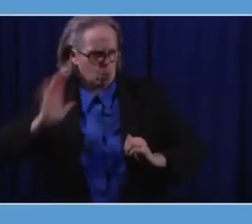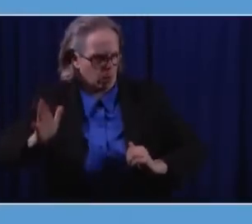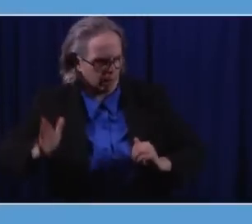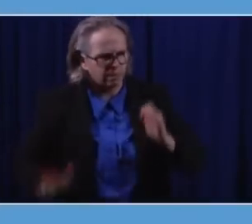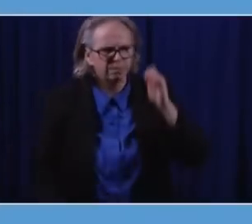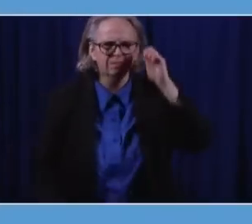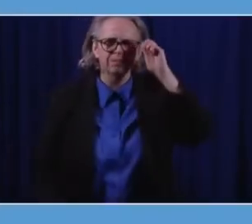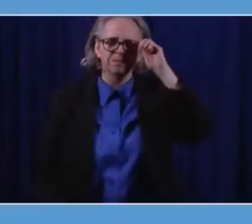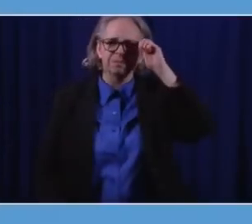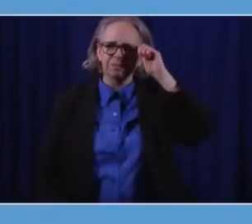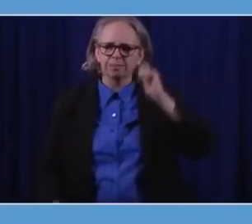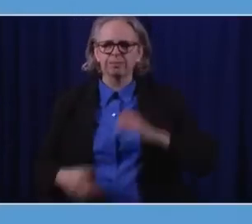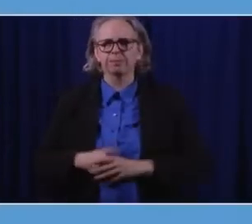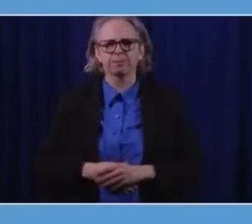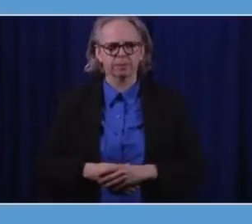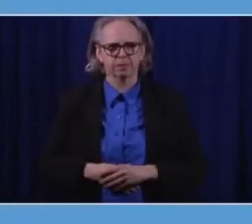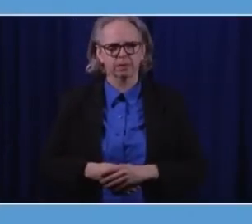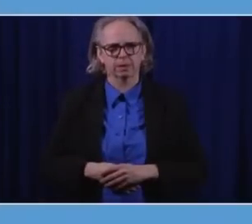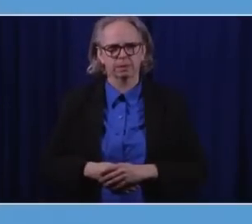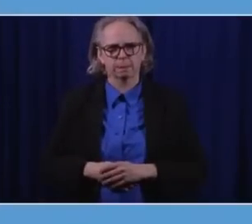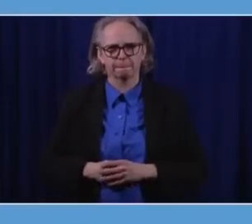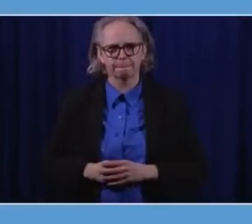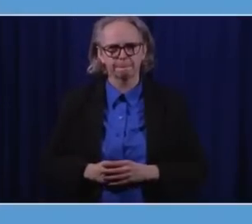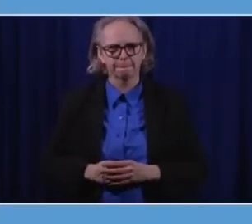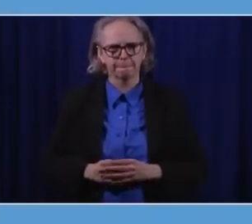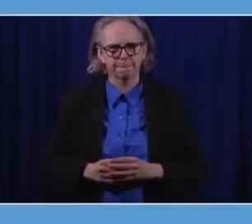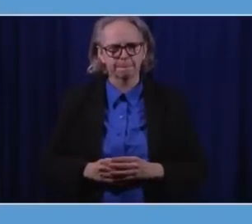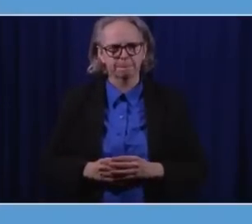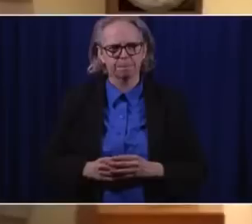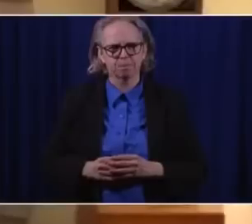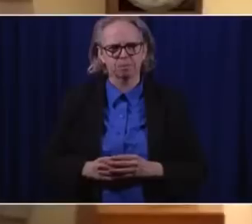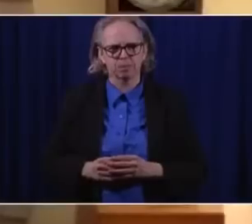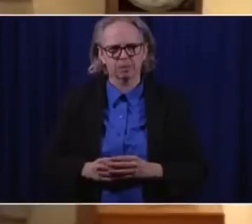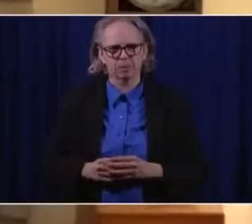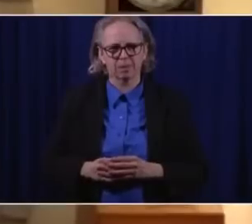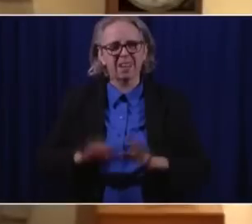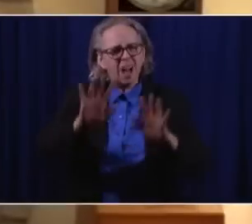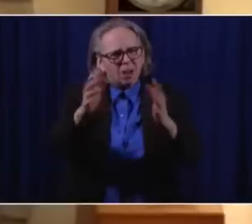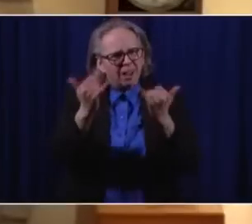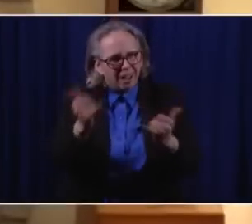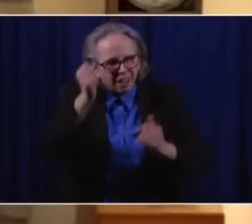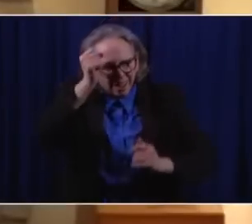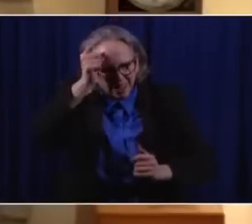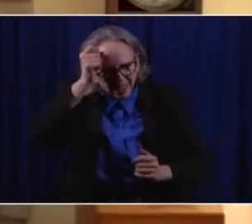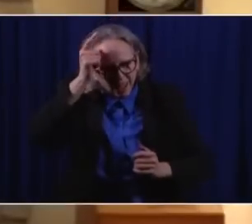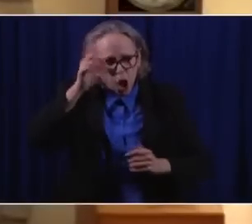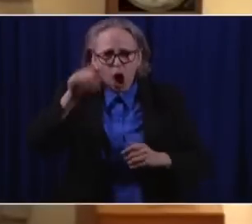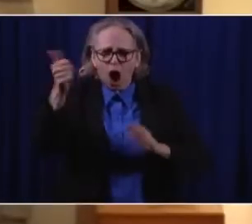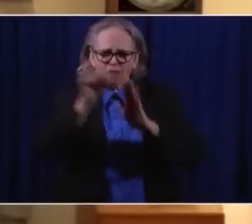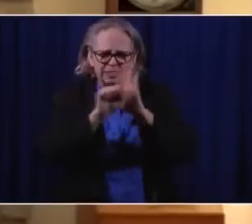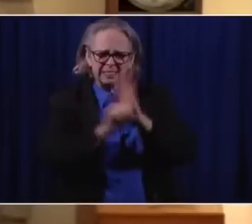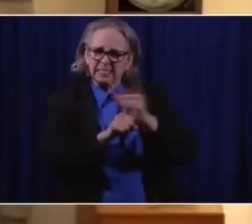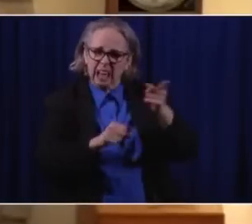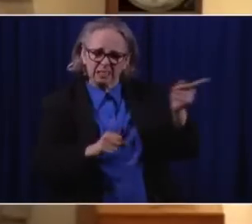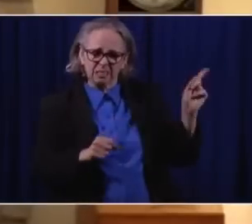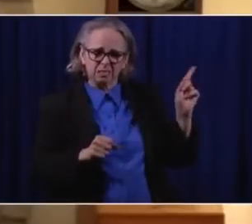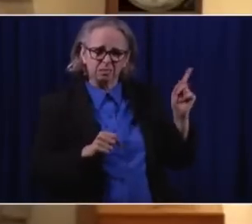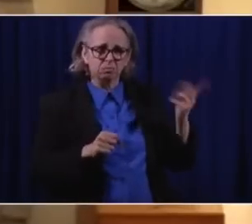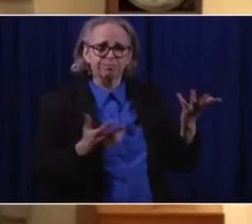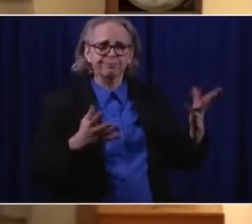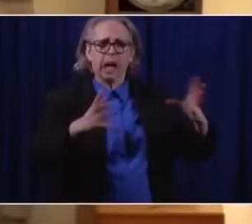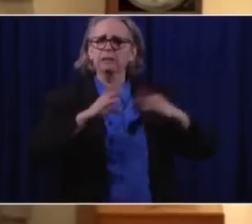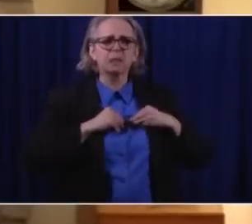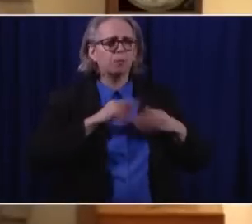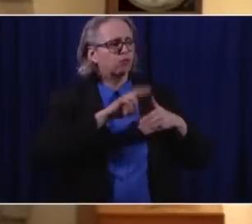don't, so far, our decision is not to do what some states have done, which is just to throw them in and count them once they came back positive,